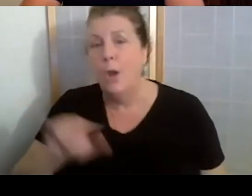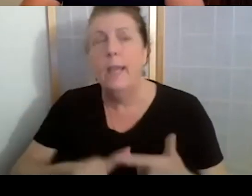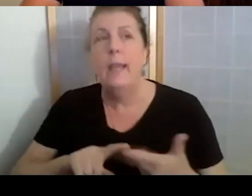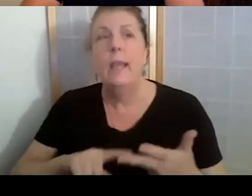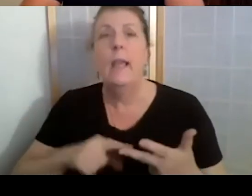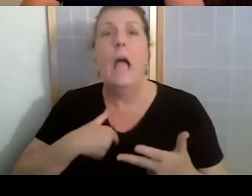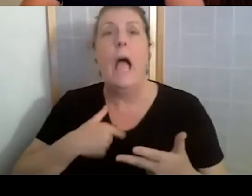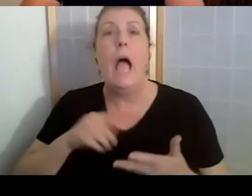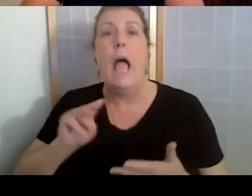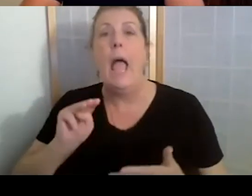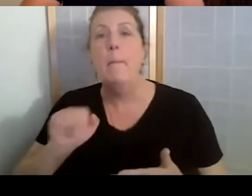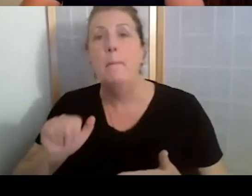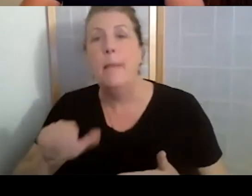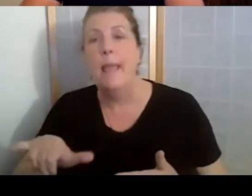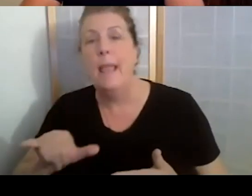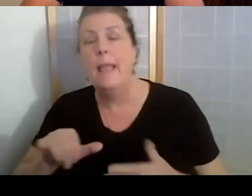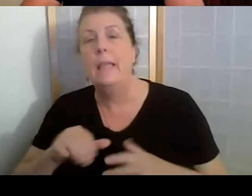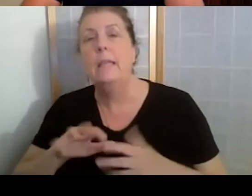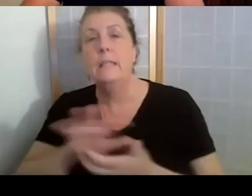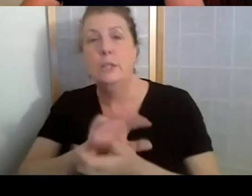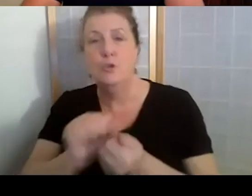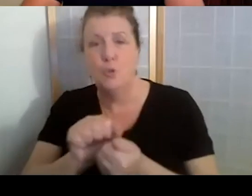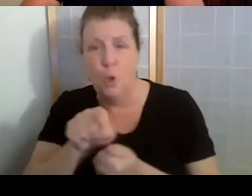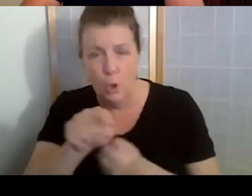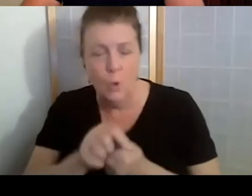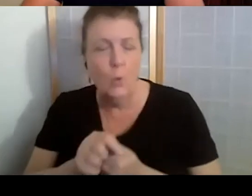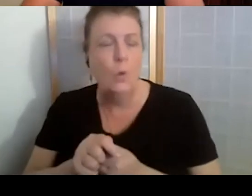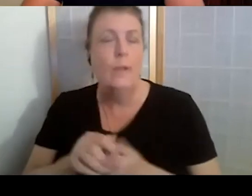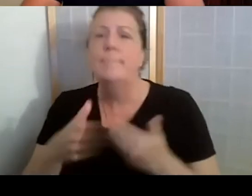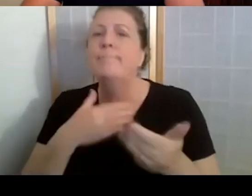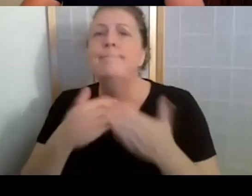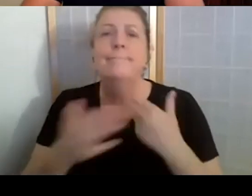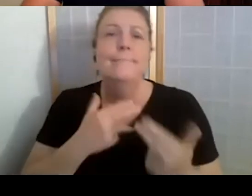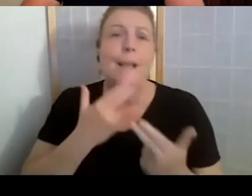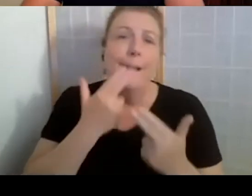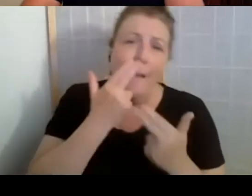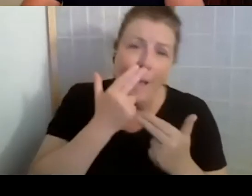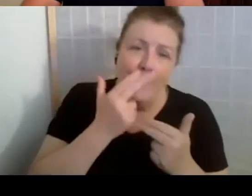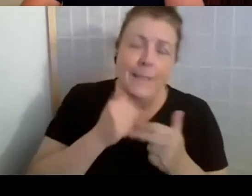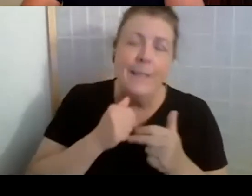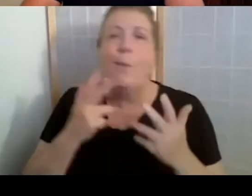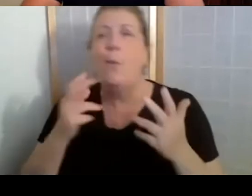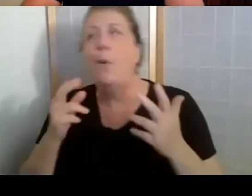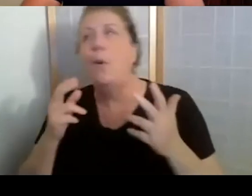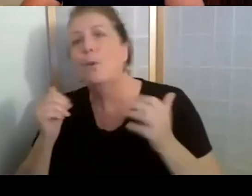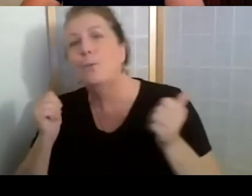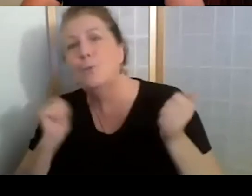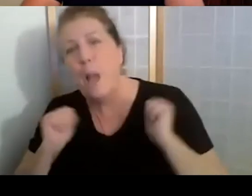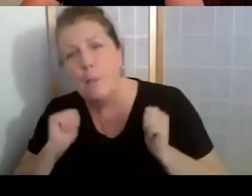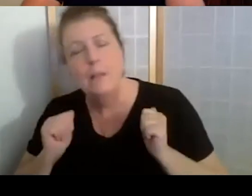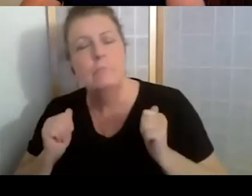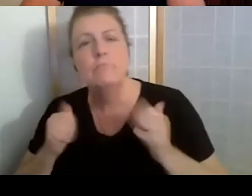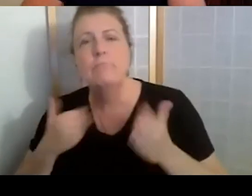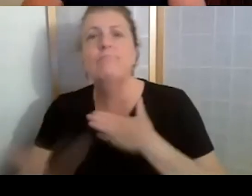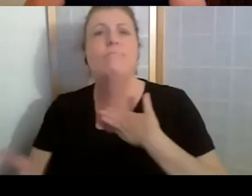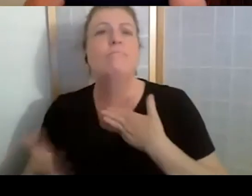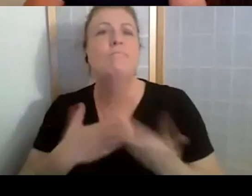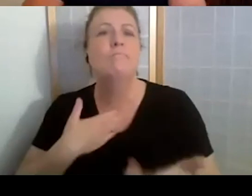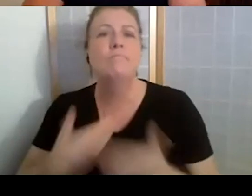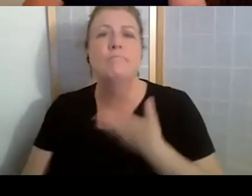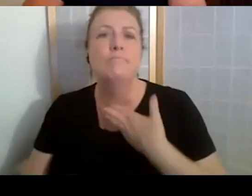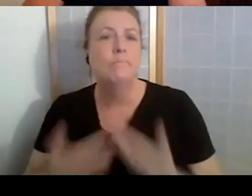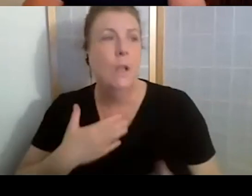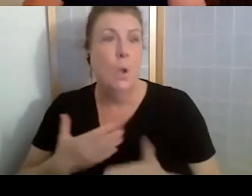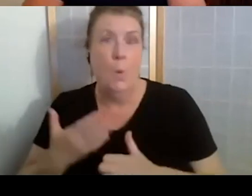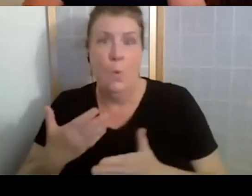like all of these things, like whether it's a comedy or a drama, like it's meaningless, right? It's just like whatever the person thought would be